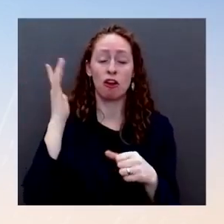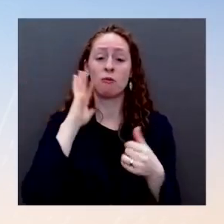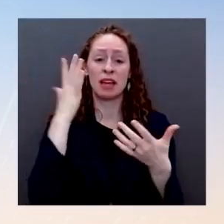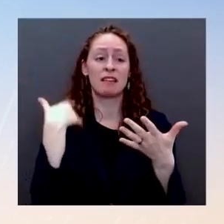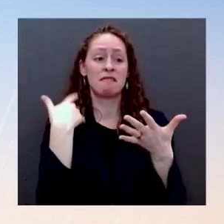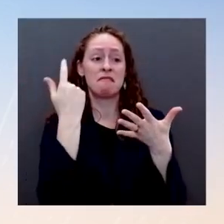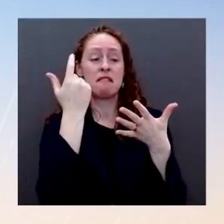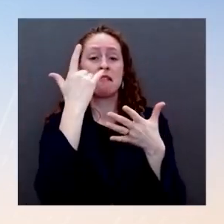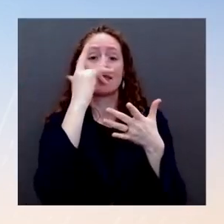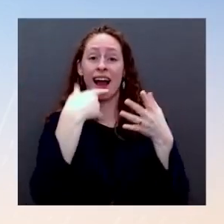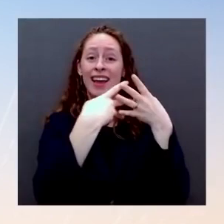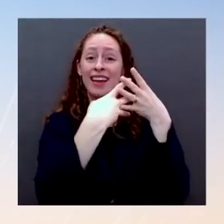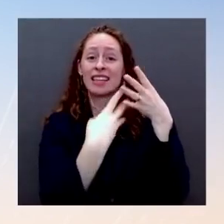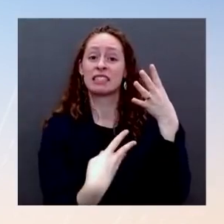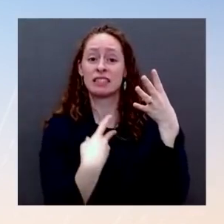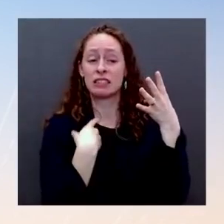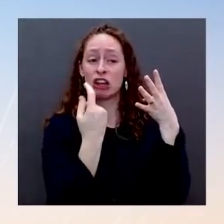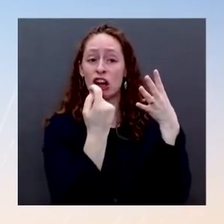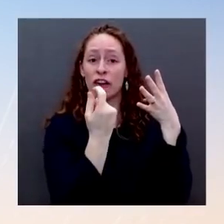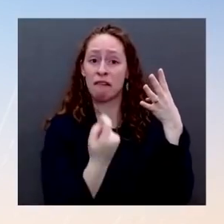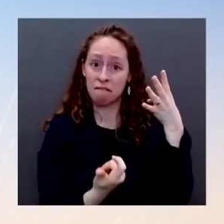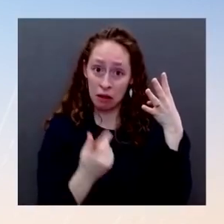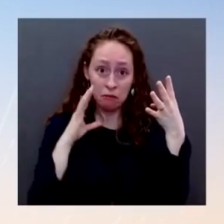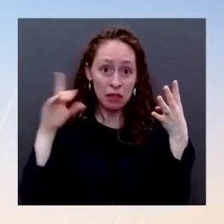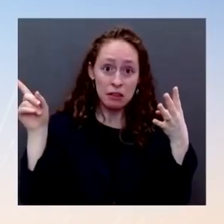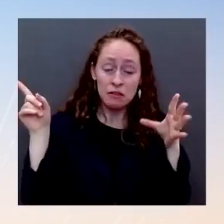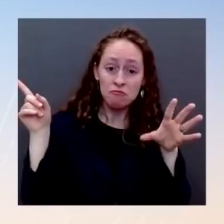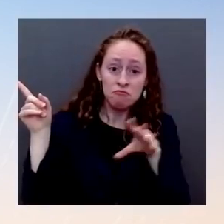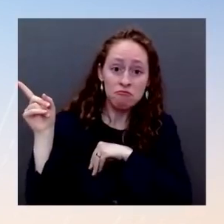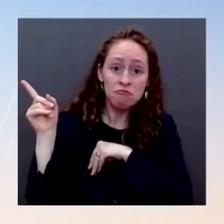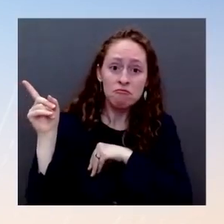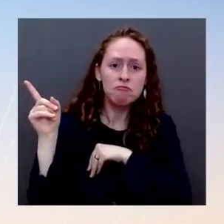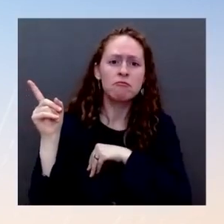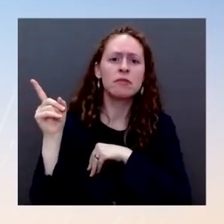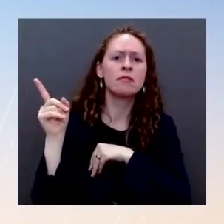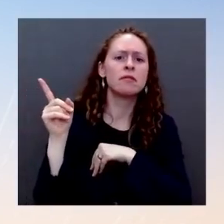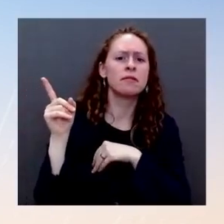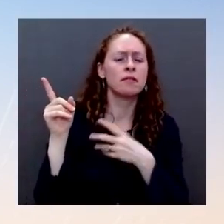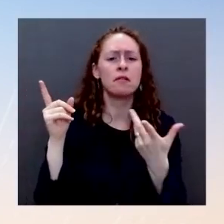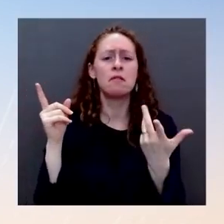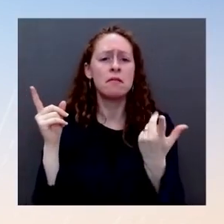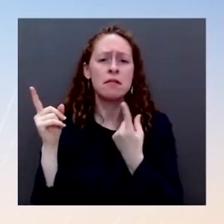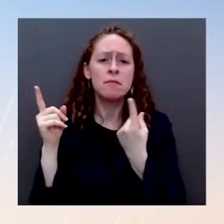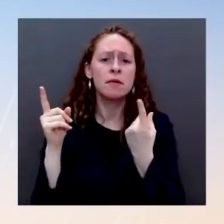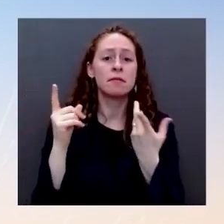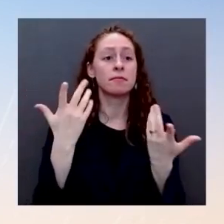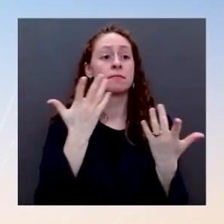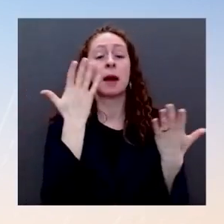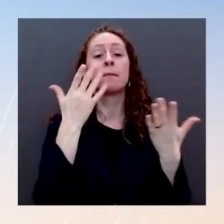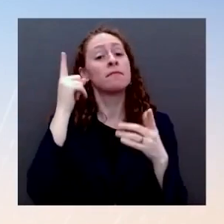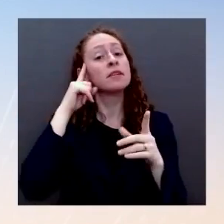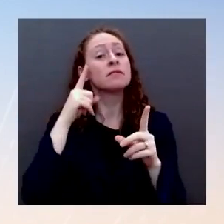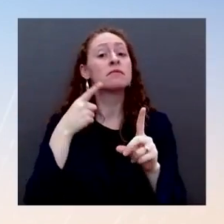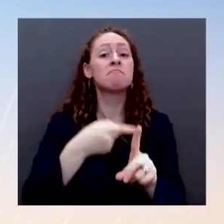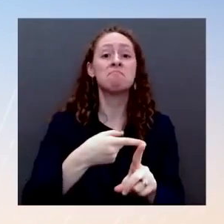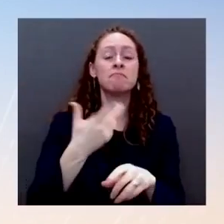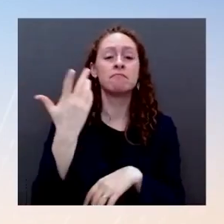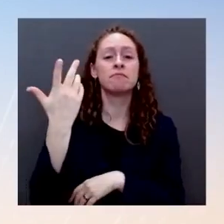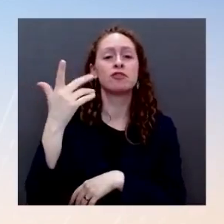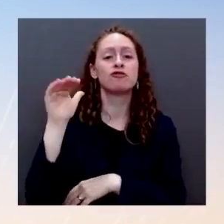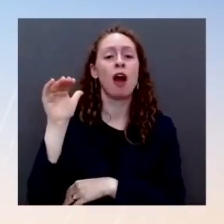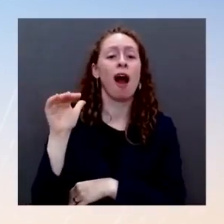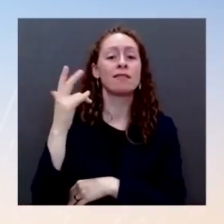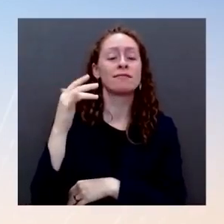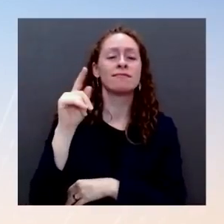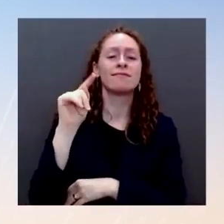Senator Manchin says he wants? Well, I can tell you that the president absolutely wants to get Build Back Better done, is committed to get it done because